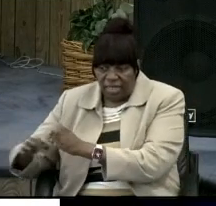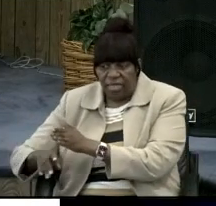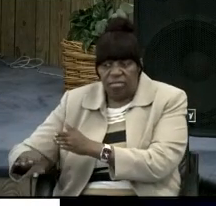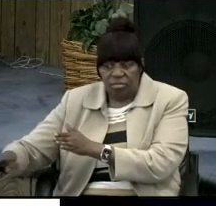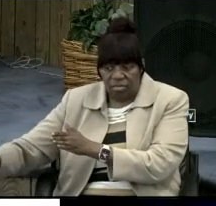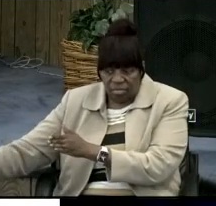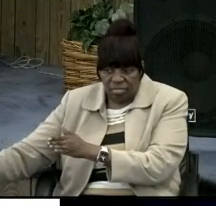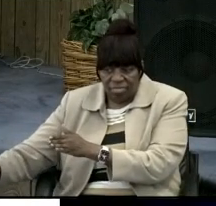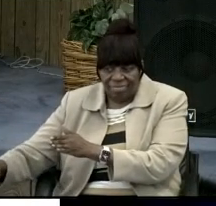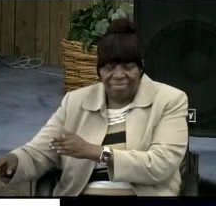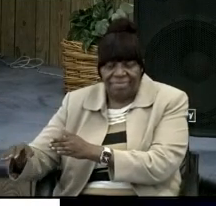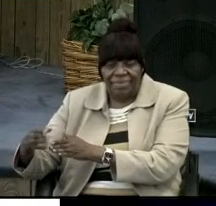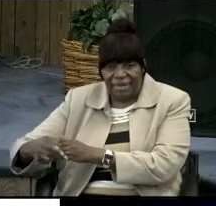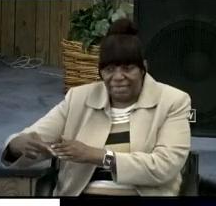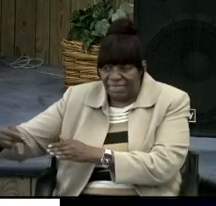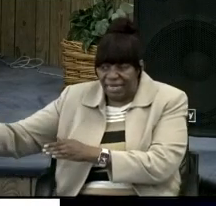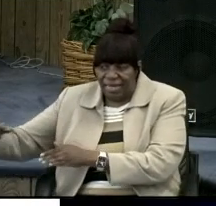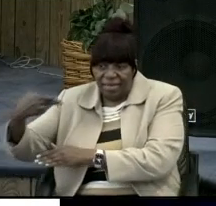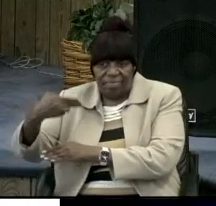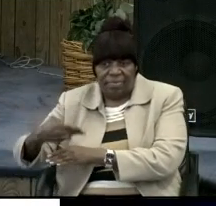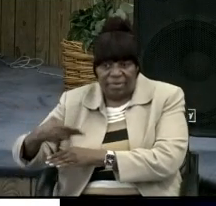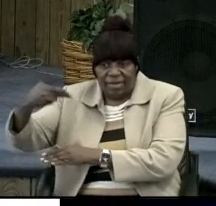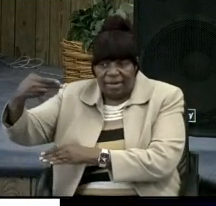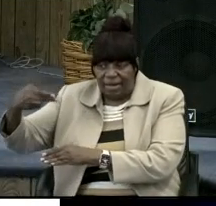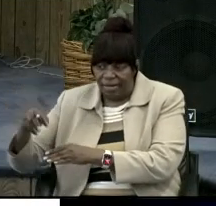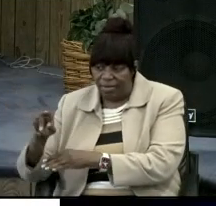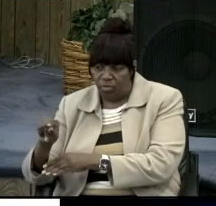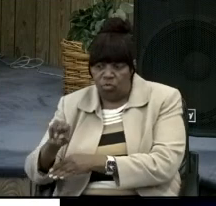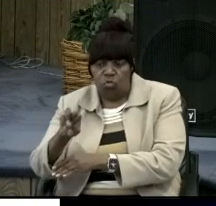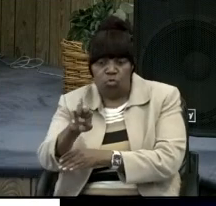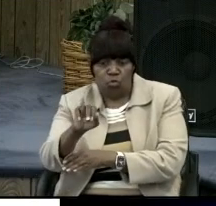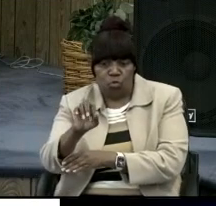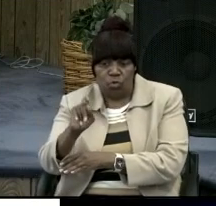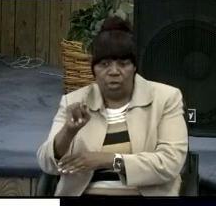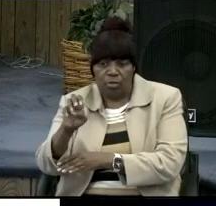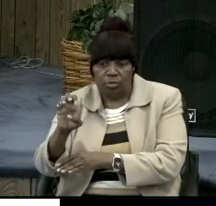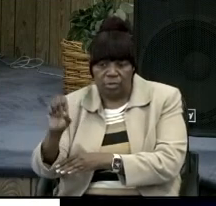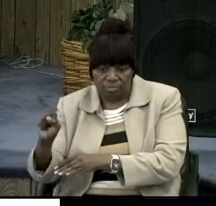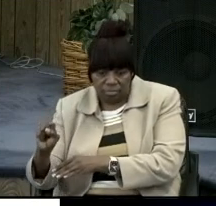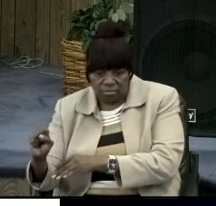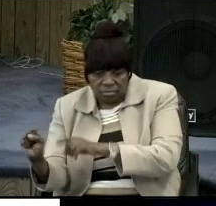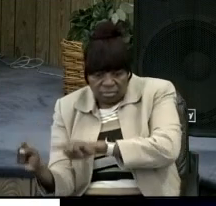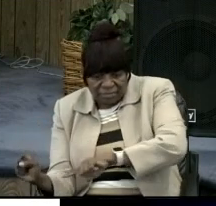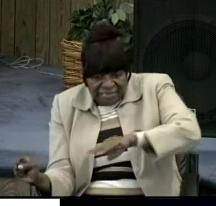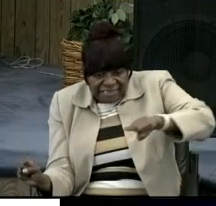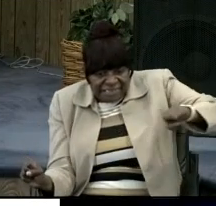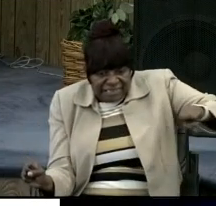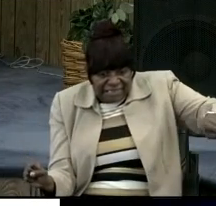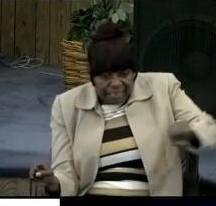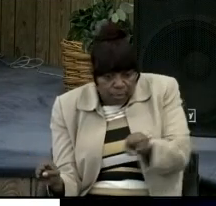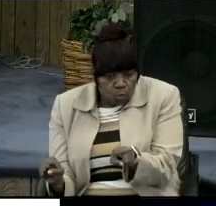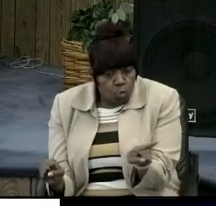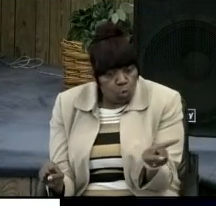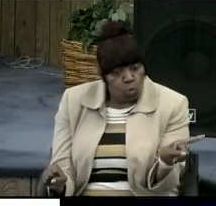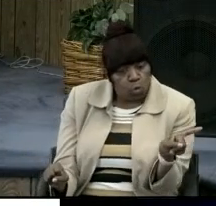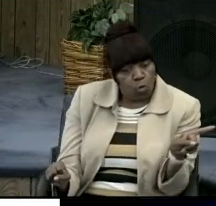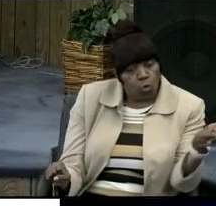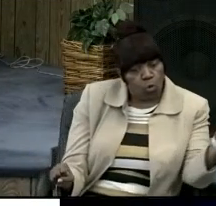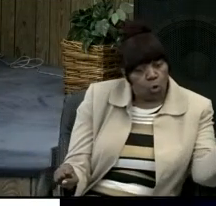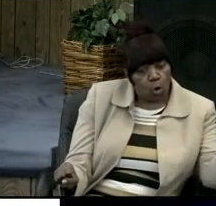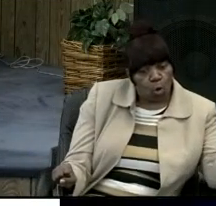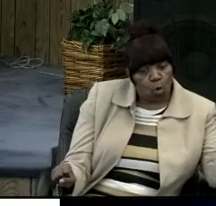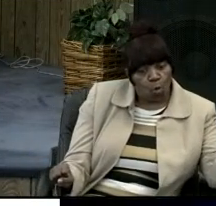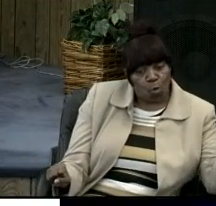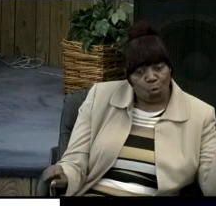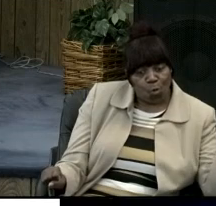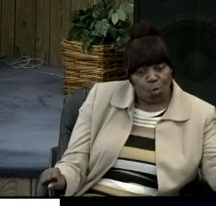right, just want to make that clear. C minor, obscure and sad. Frequencies do things to you. D major can